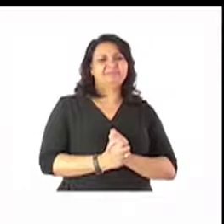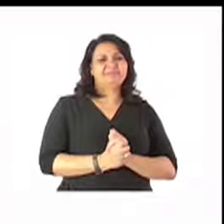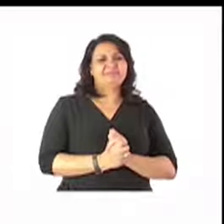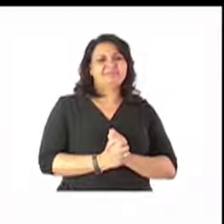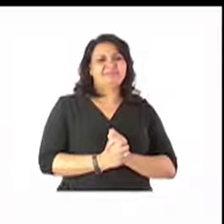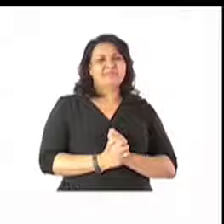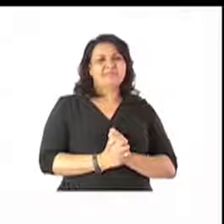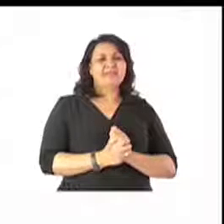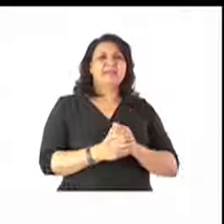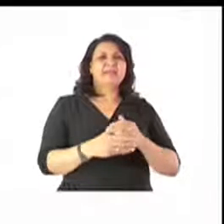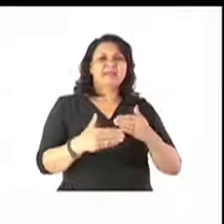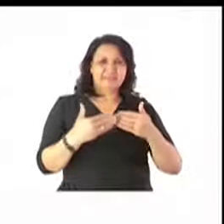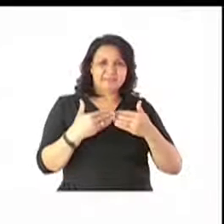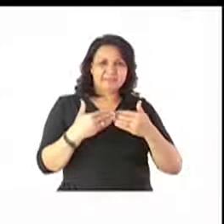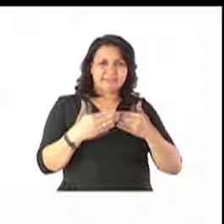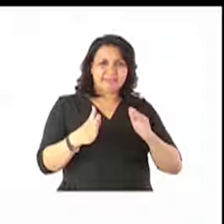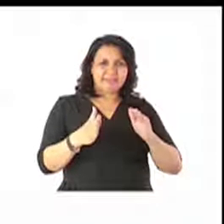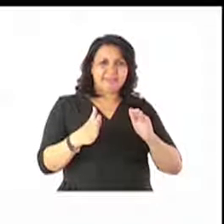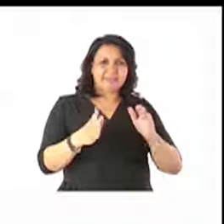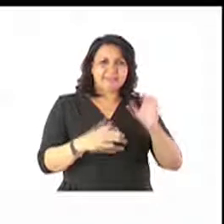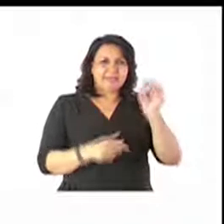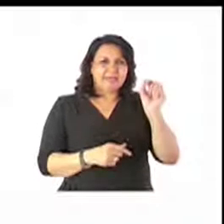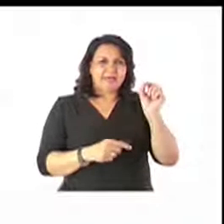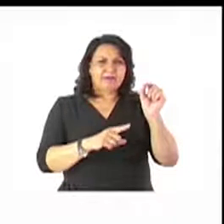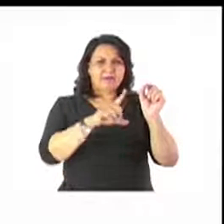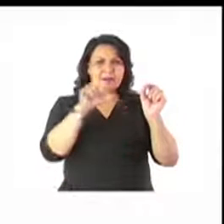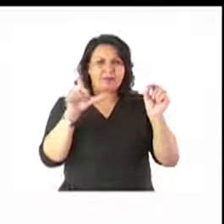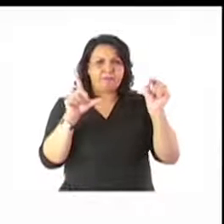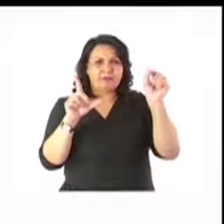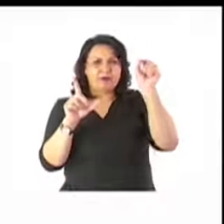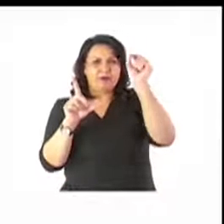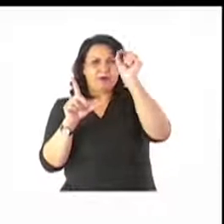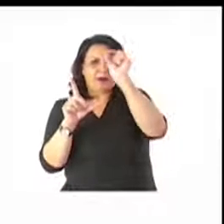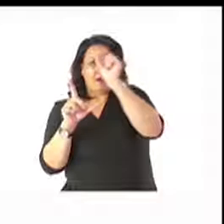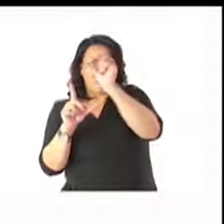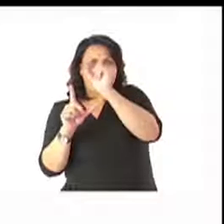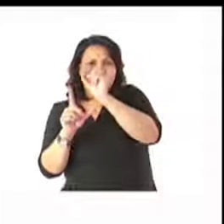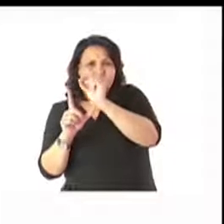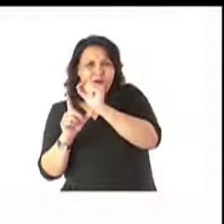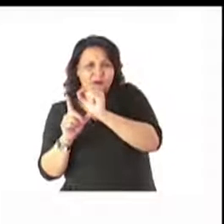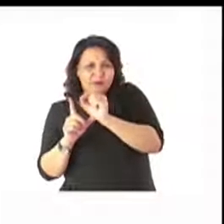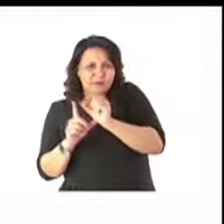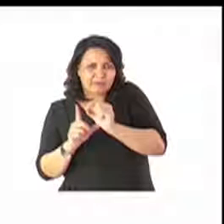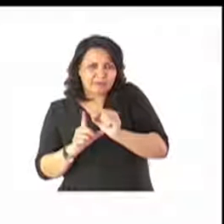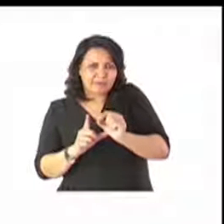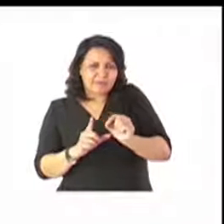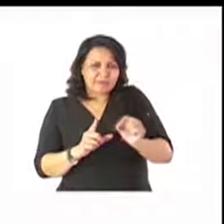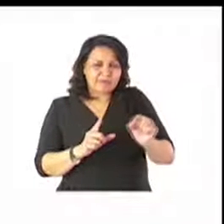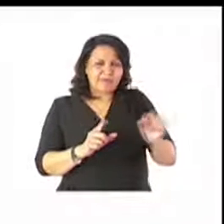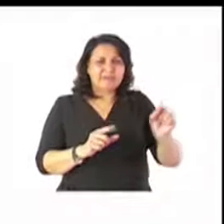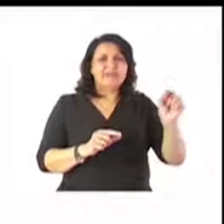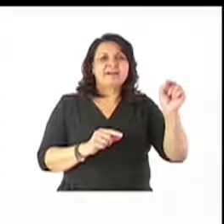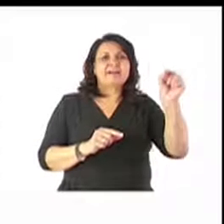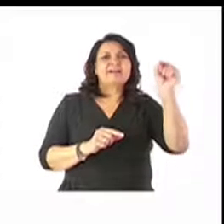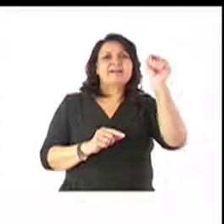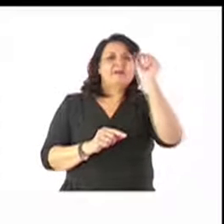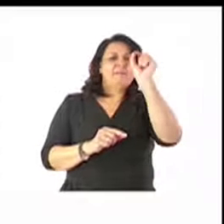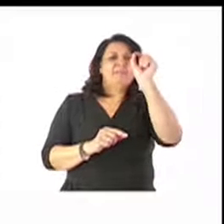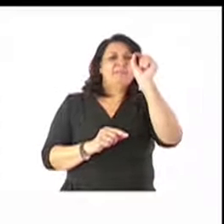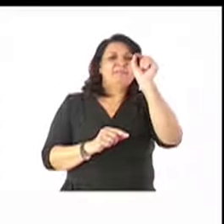the arrow and go around and up until we join the dot.